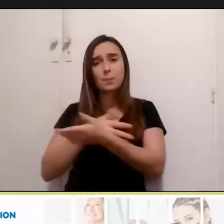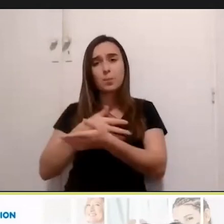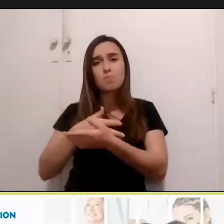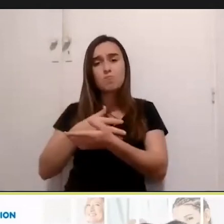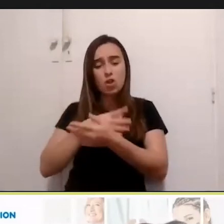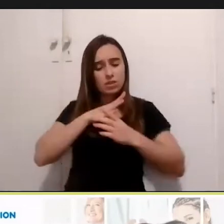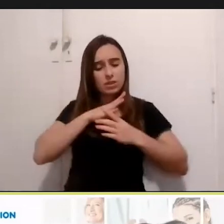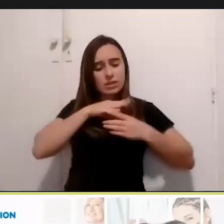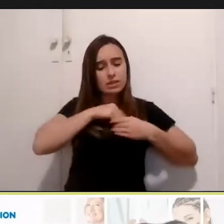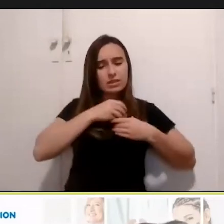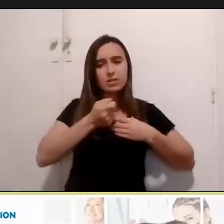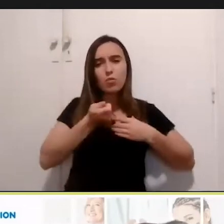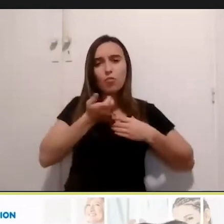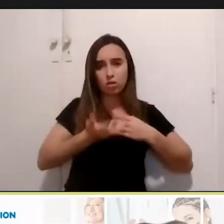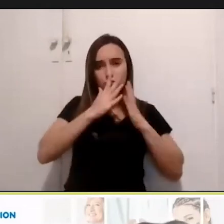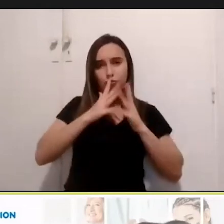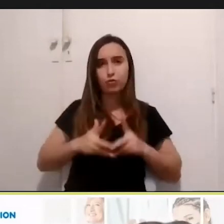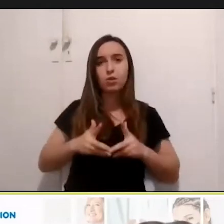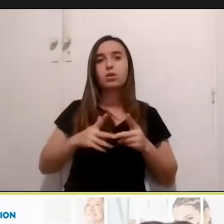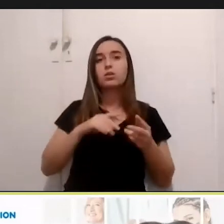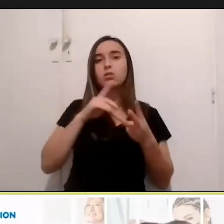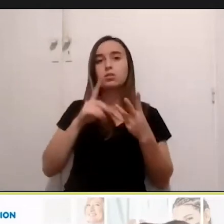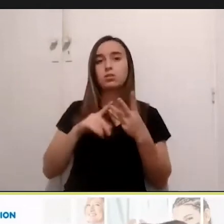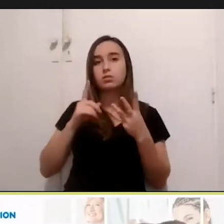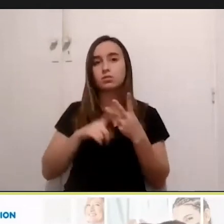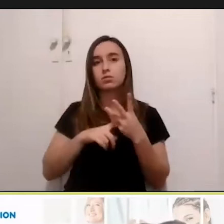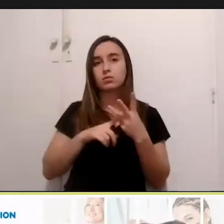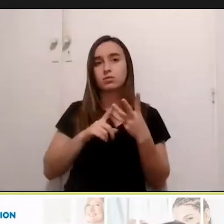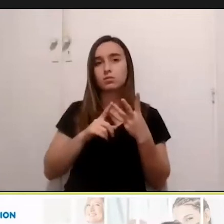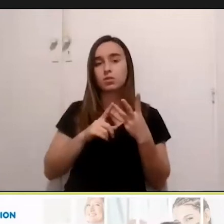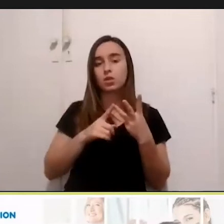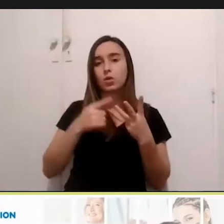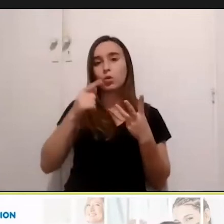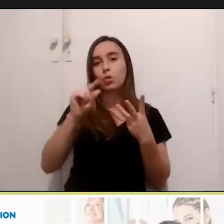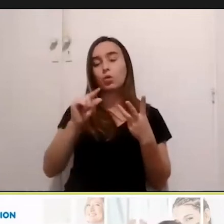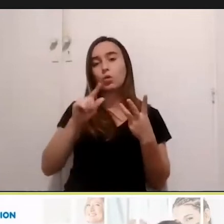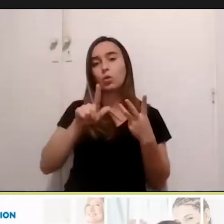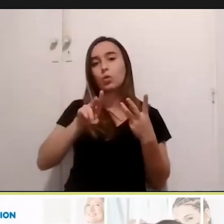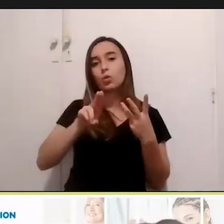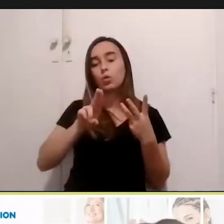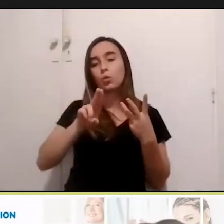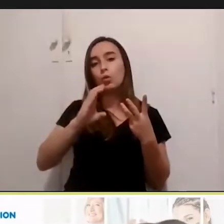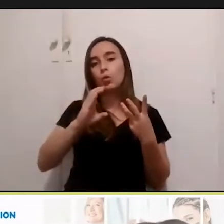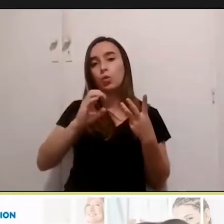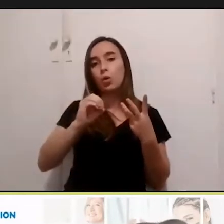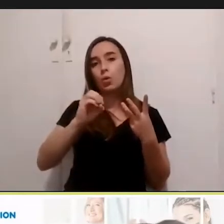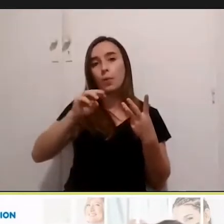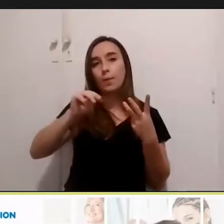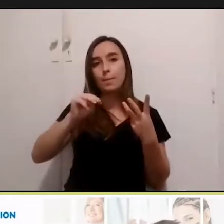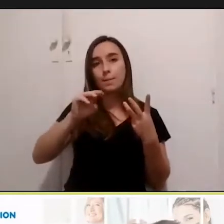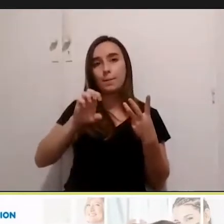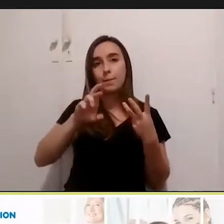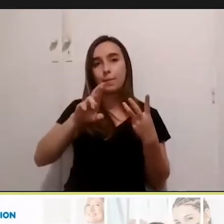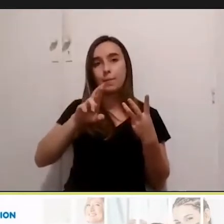2 different models of glucometers to measure capillary blood glucose, that